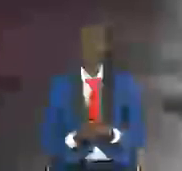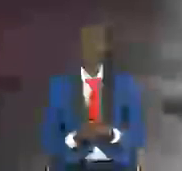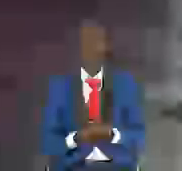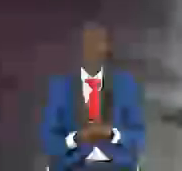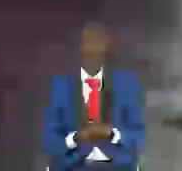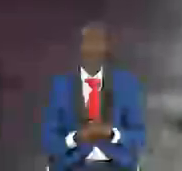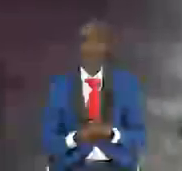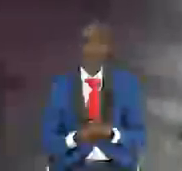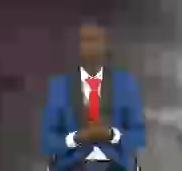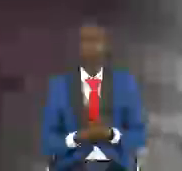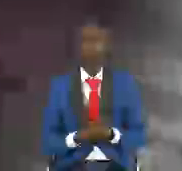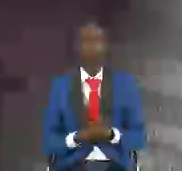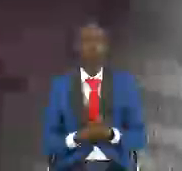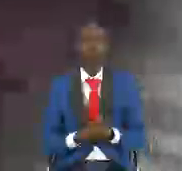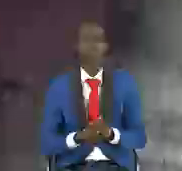Okay.